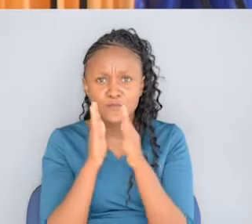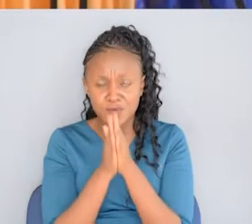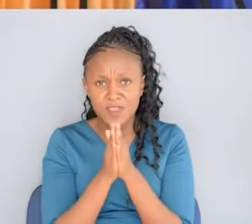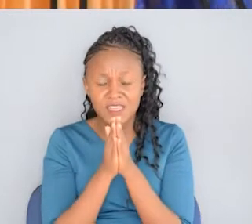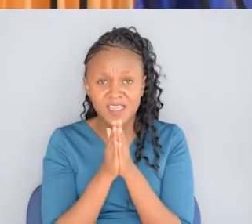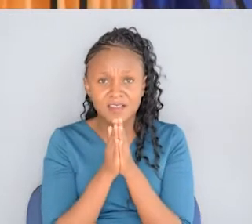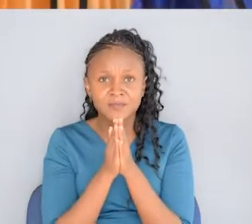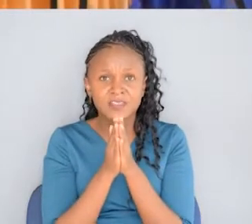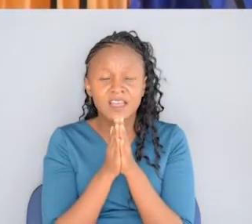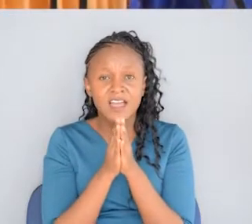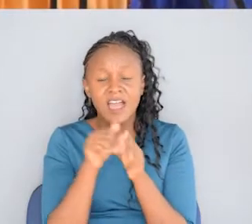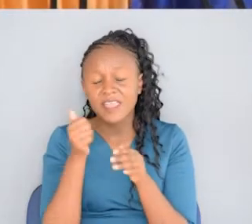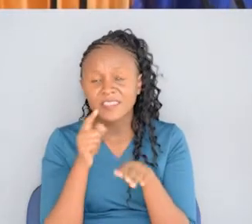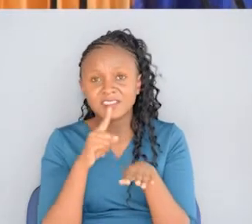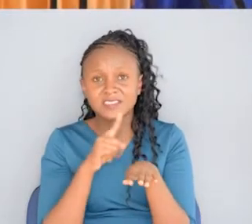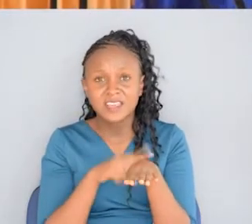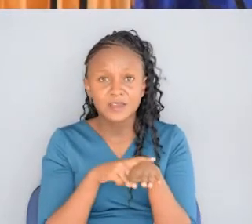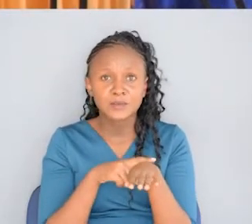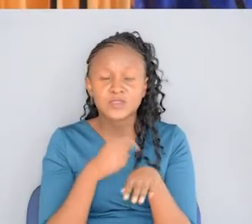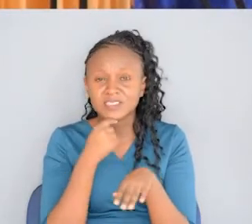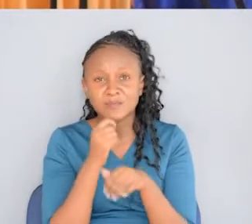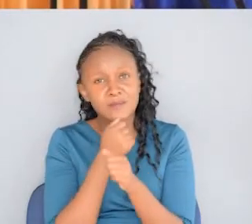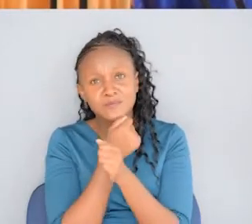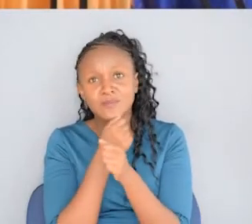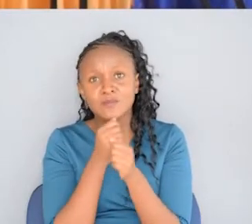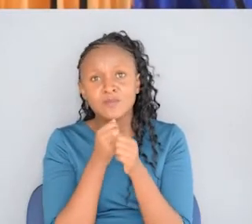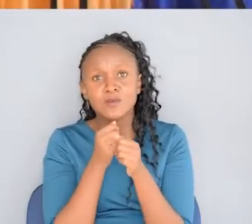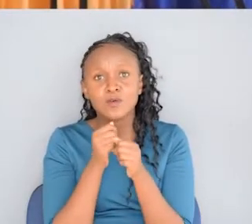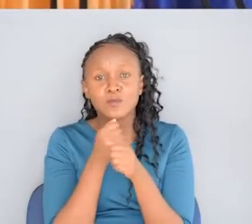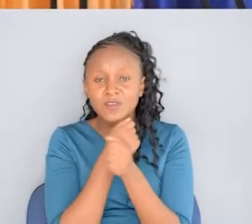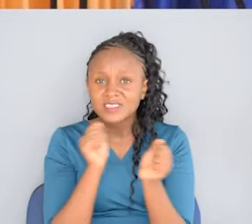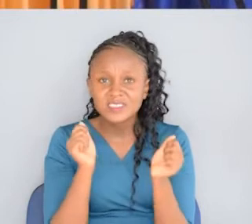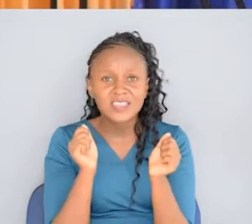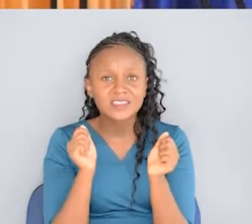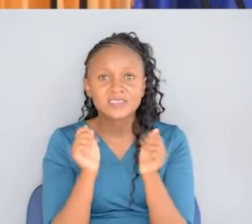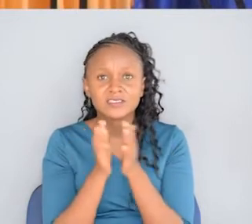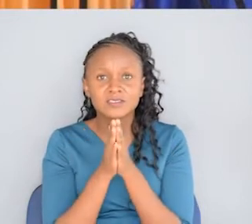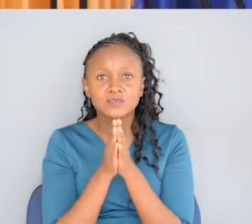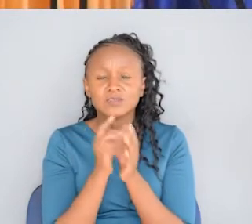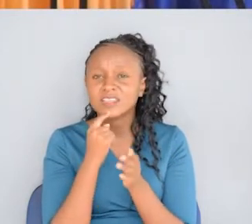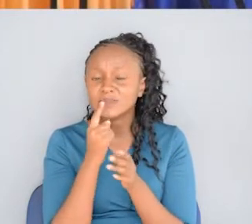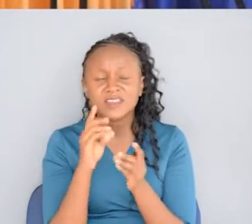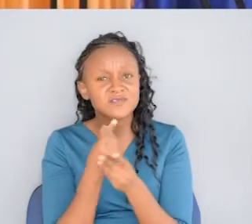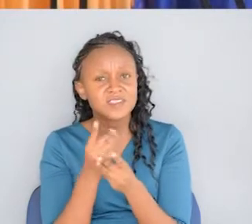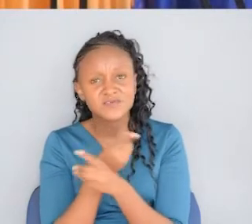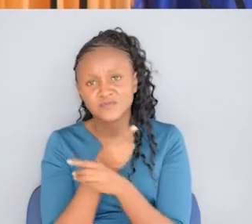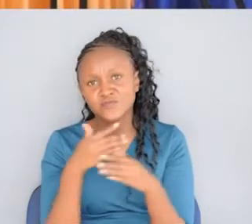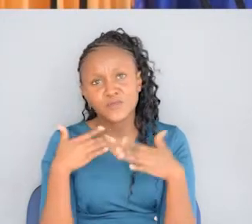tunaanza president, tunaenda vice president, tunaenda hivyo mpaka MCA, alafu tunaanzia